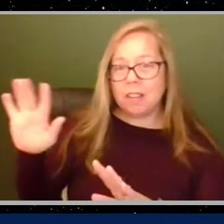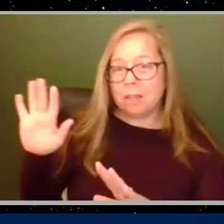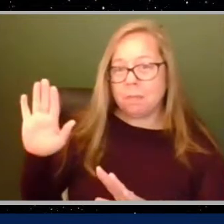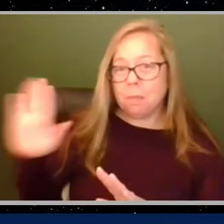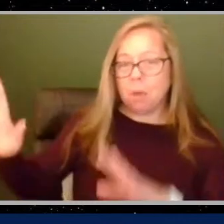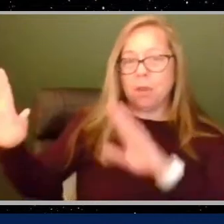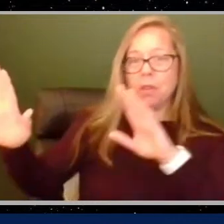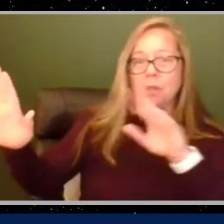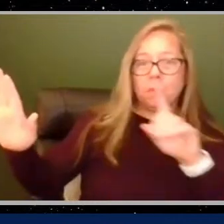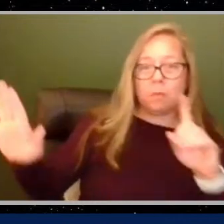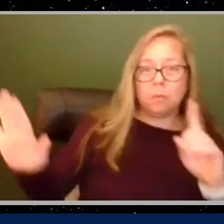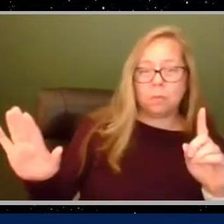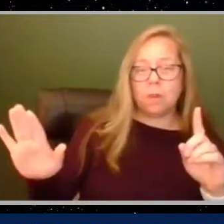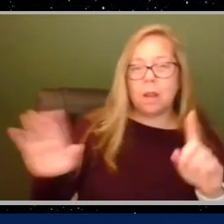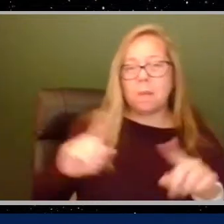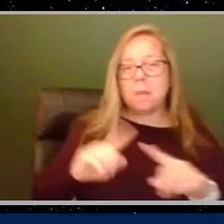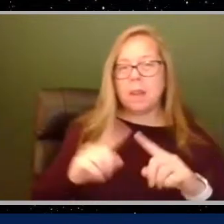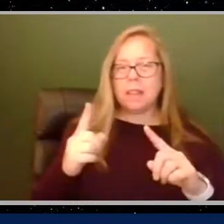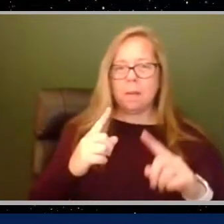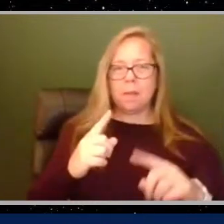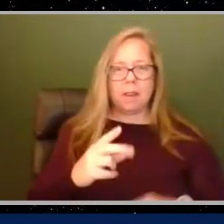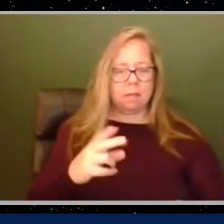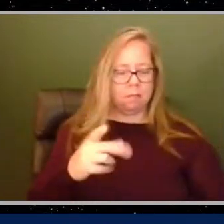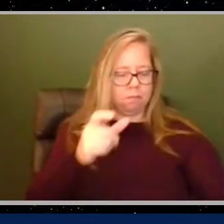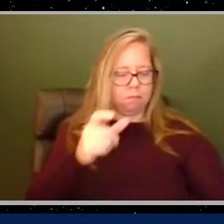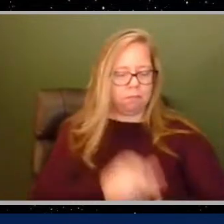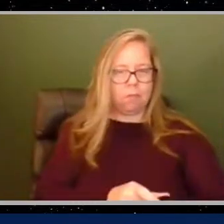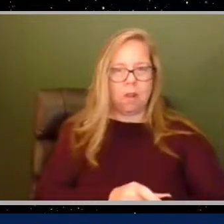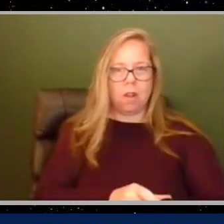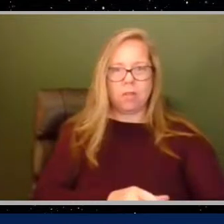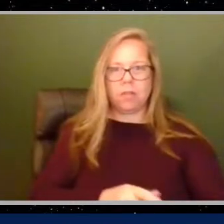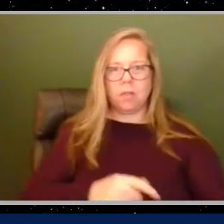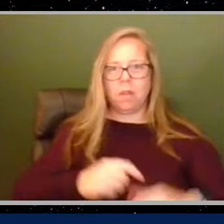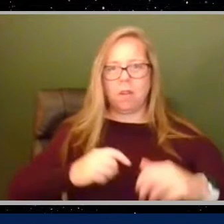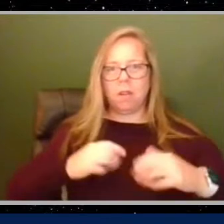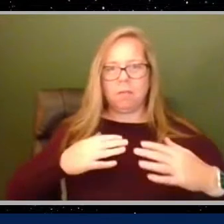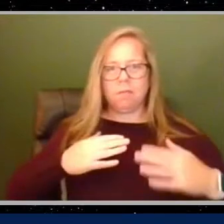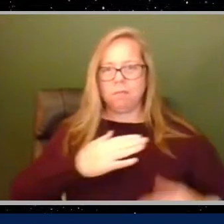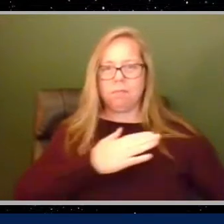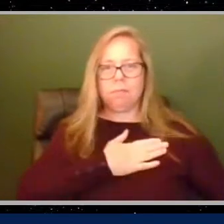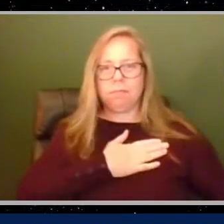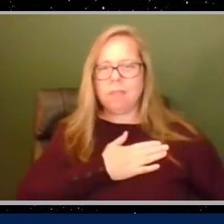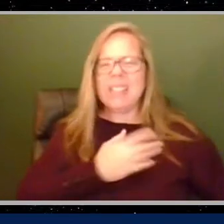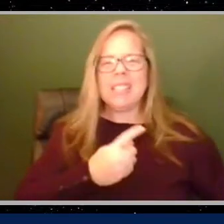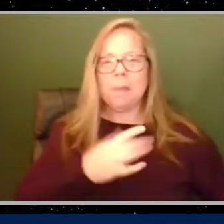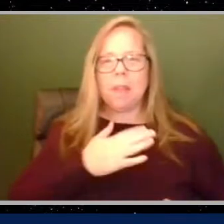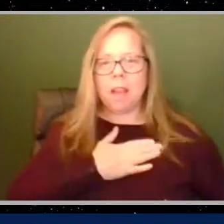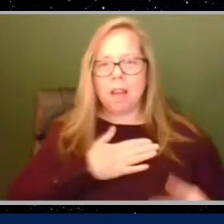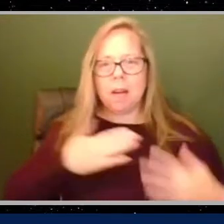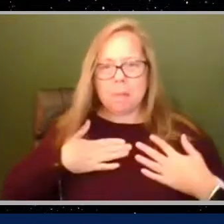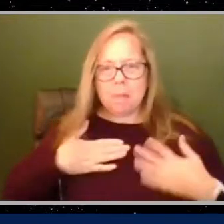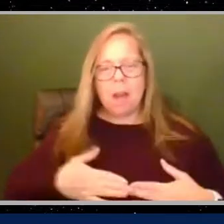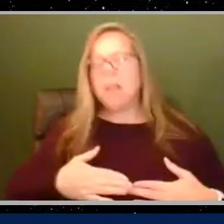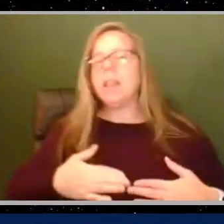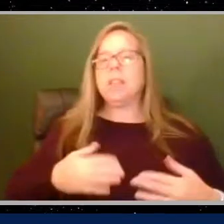have something that is attached to you, like a watch, with a small amount of haptic feedback, then it would make